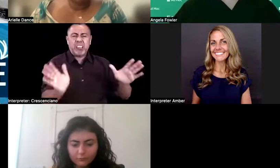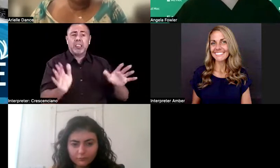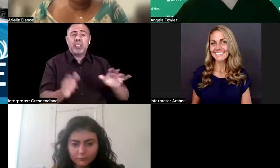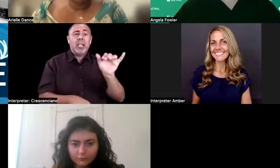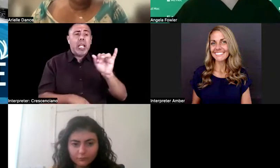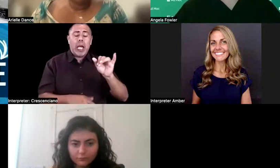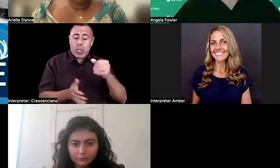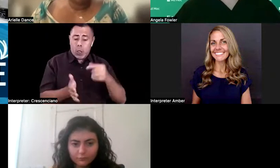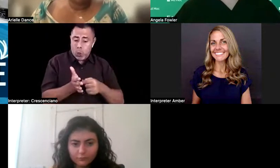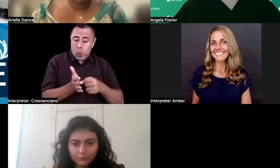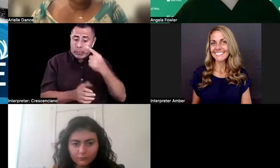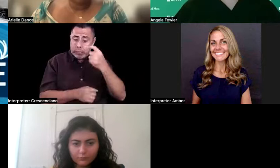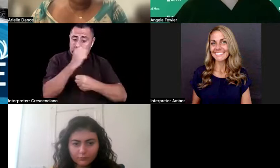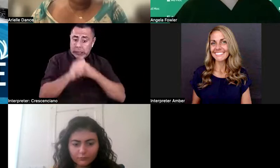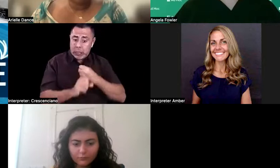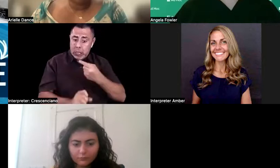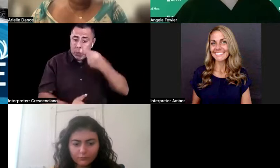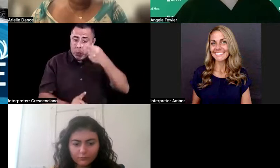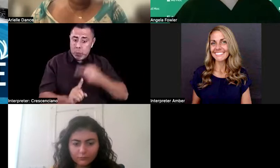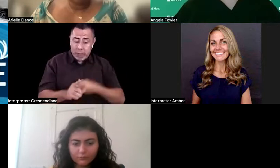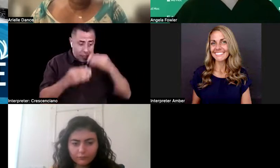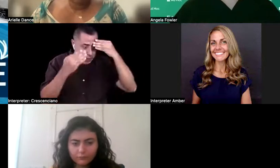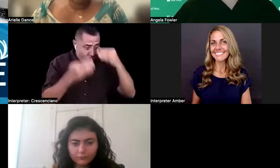sorry, I will pause on that, but your comment made me think of that.